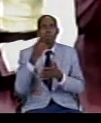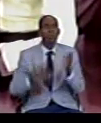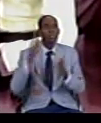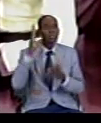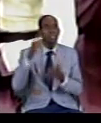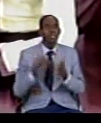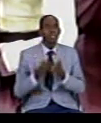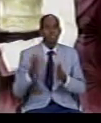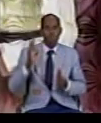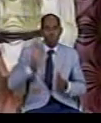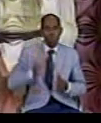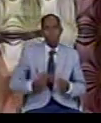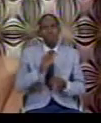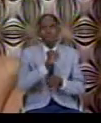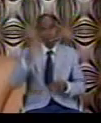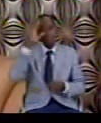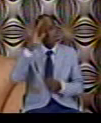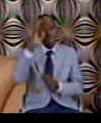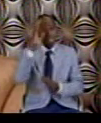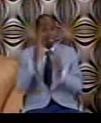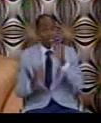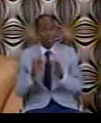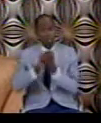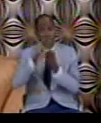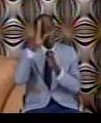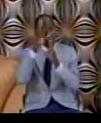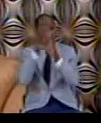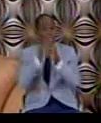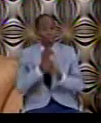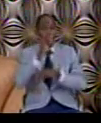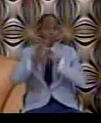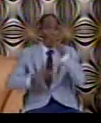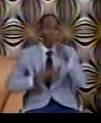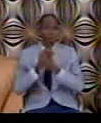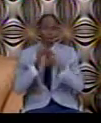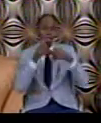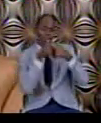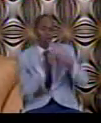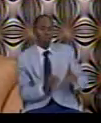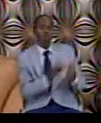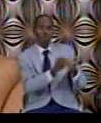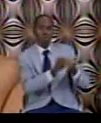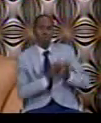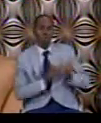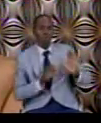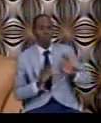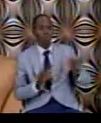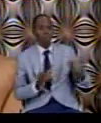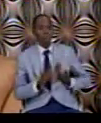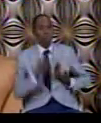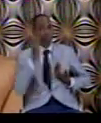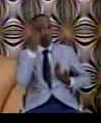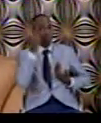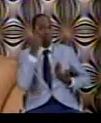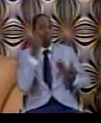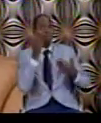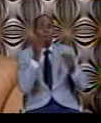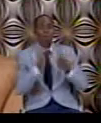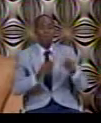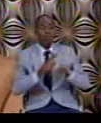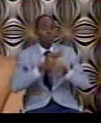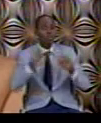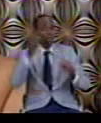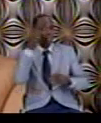if he shall gain the world and lose his own soul? You understand that? There are many people that do not understand. When